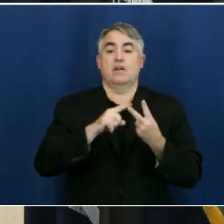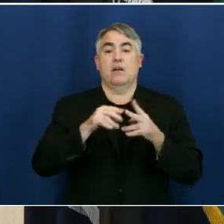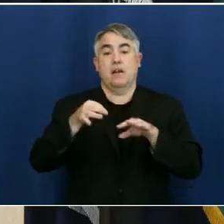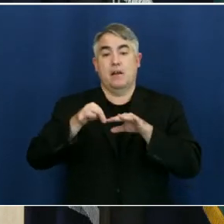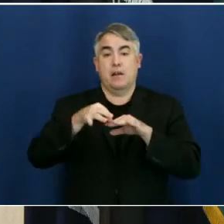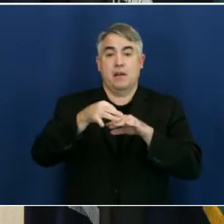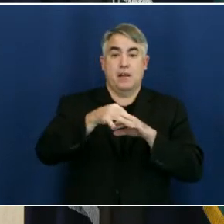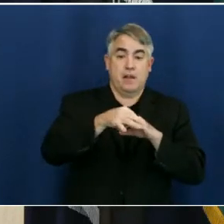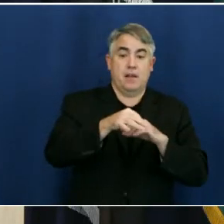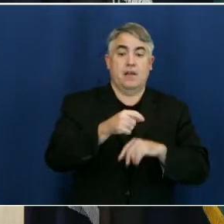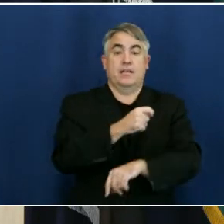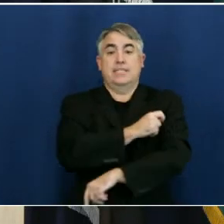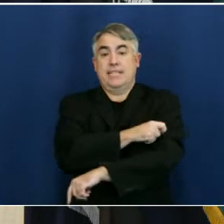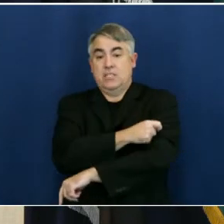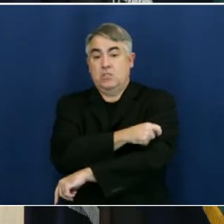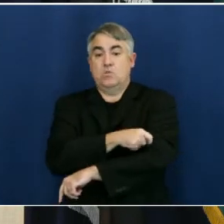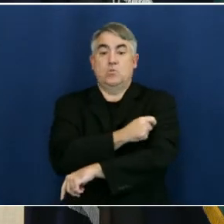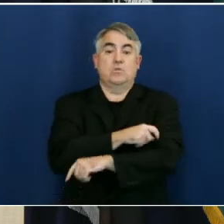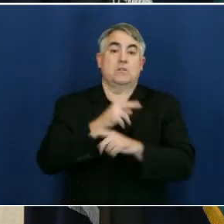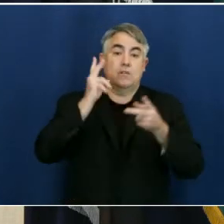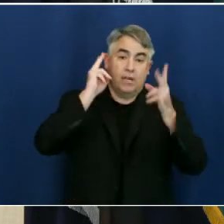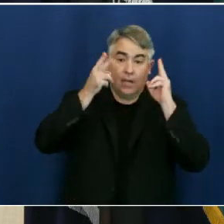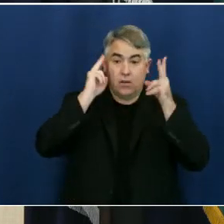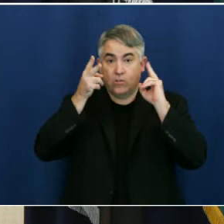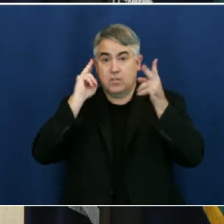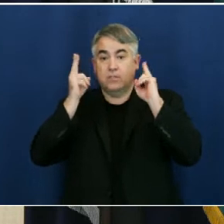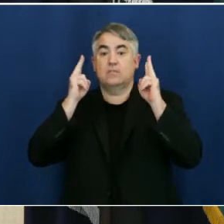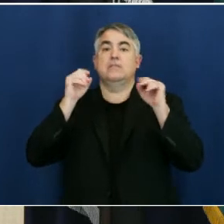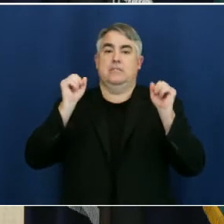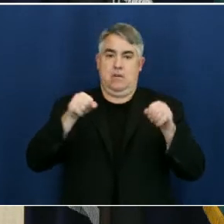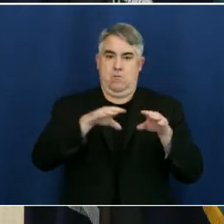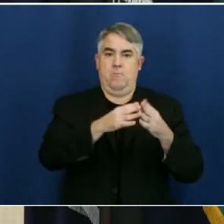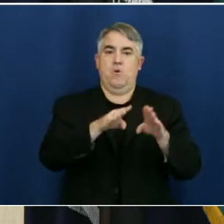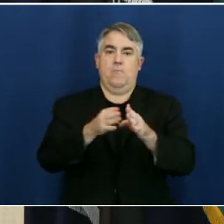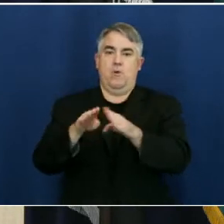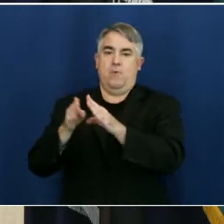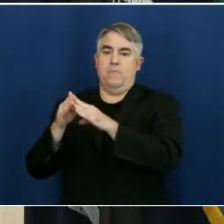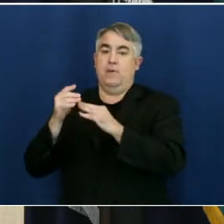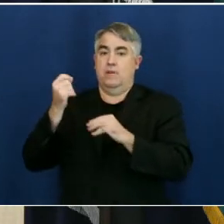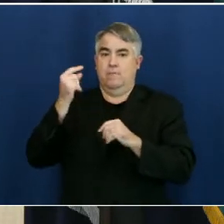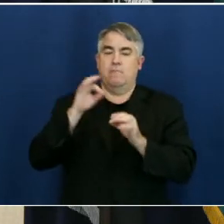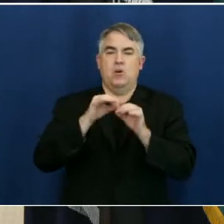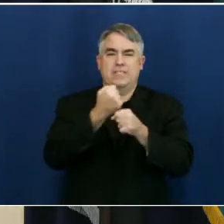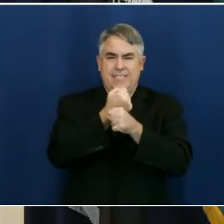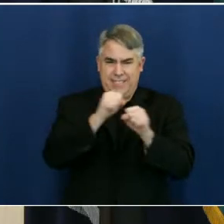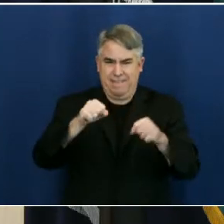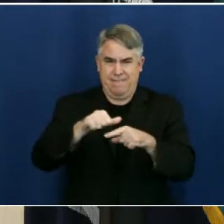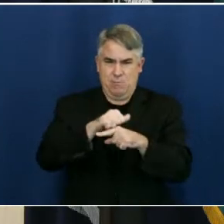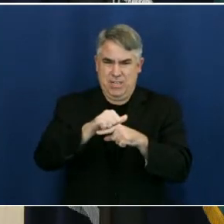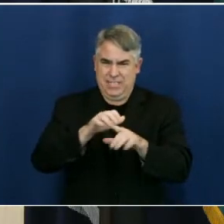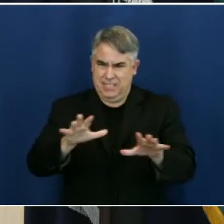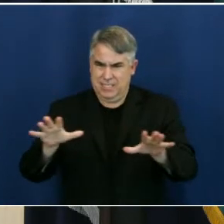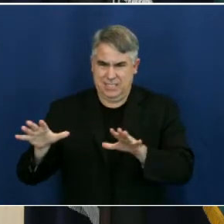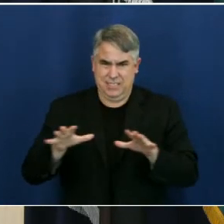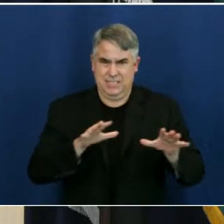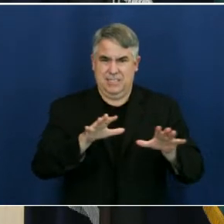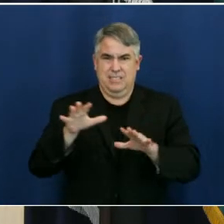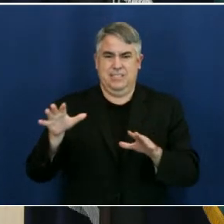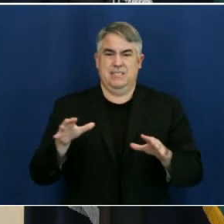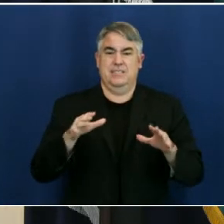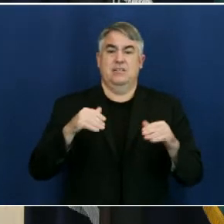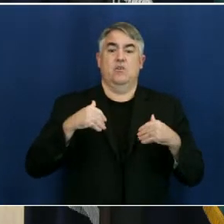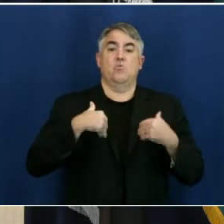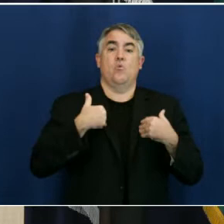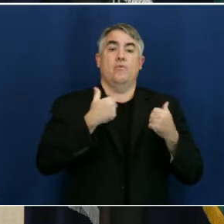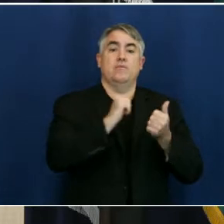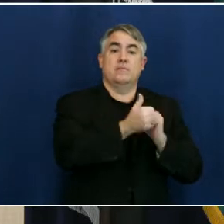also resume, again, consistent with their safe reopening plans, along with some changes in youth sports in terms of practice and